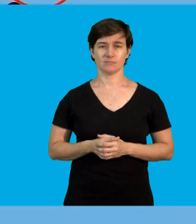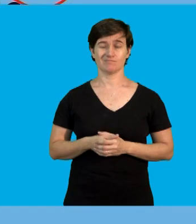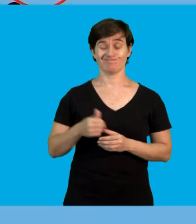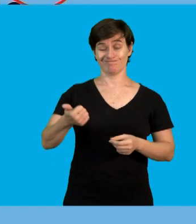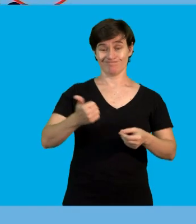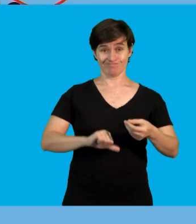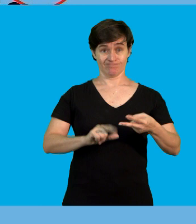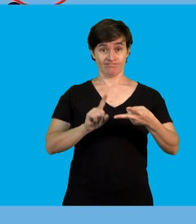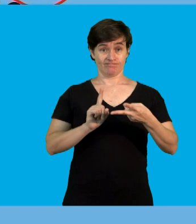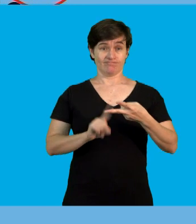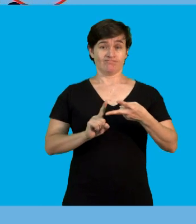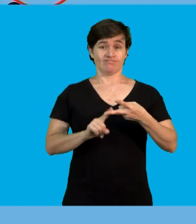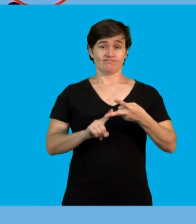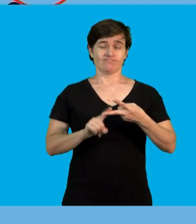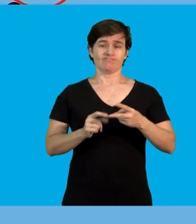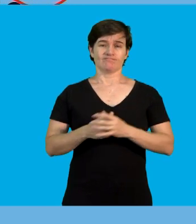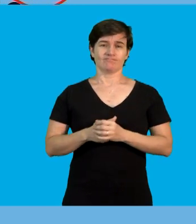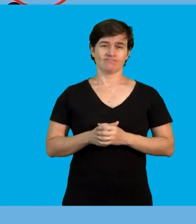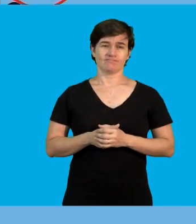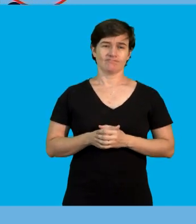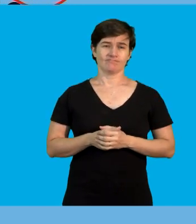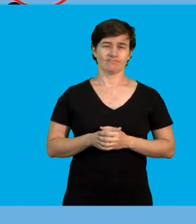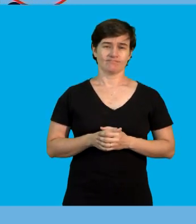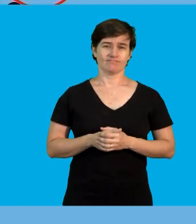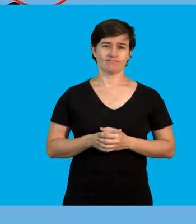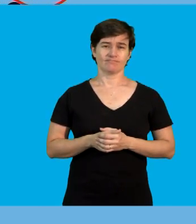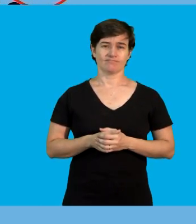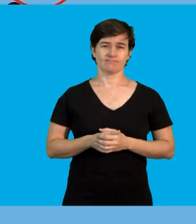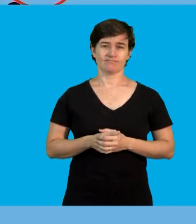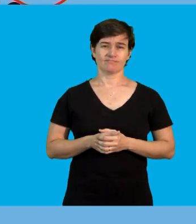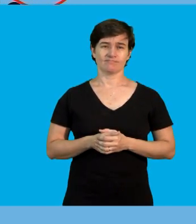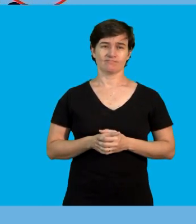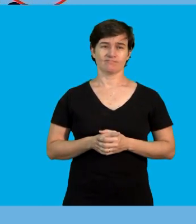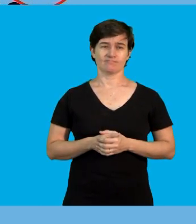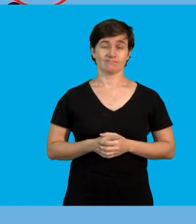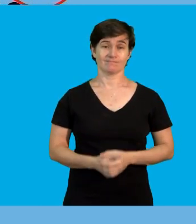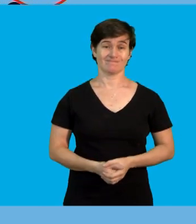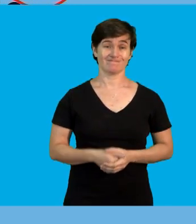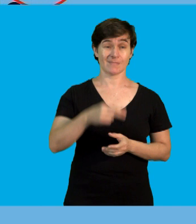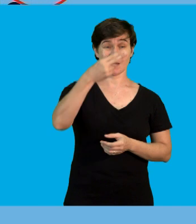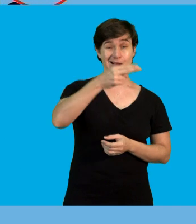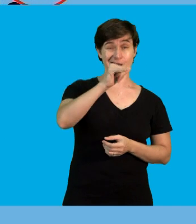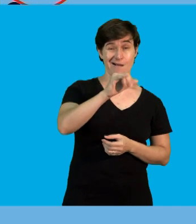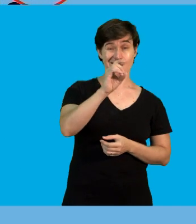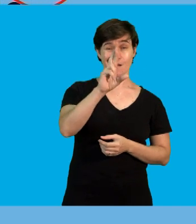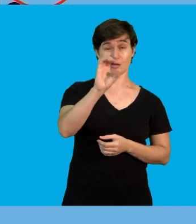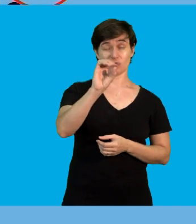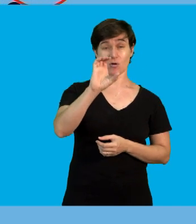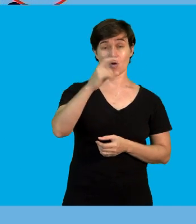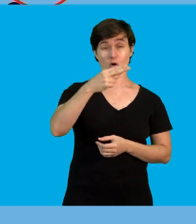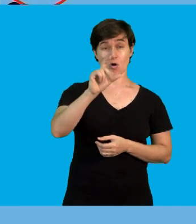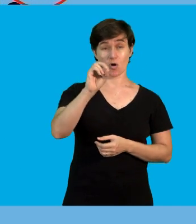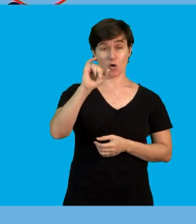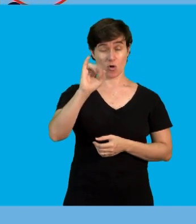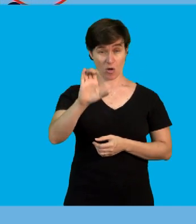also is asking us to write the word equation and balance the chemical formula. Hydrochloric acid and